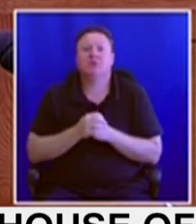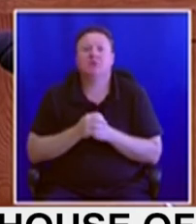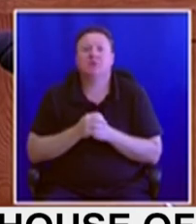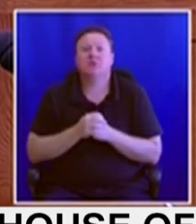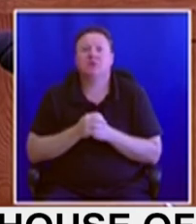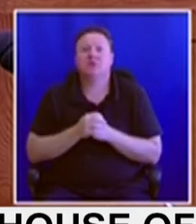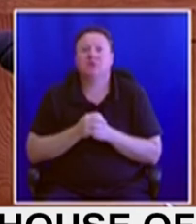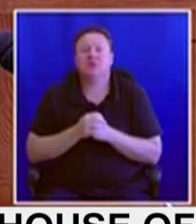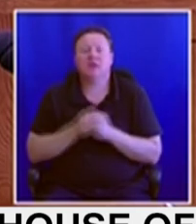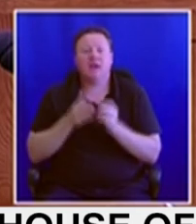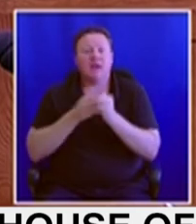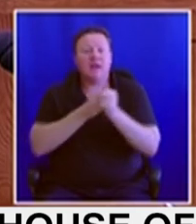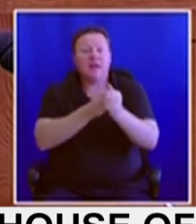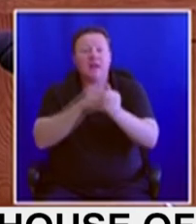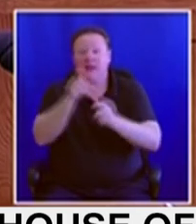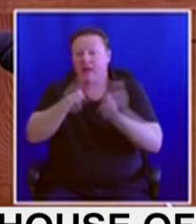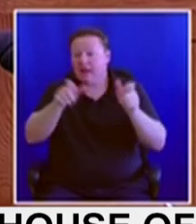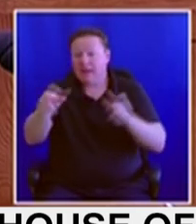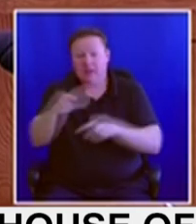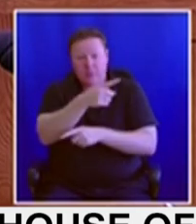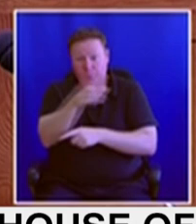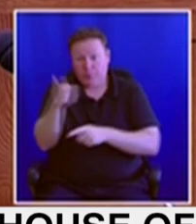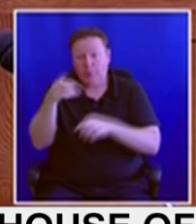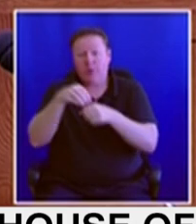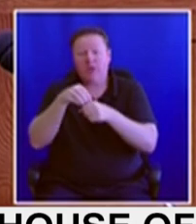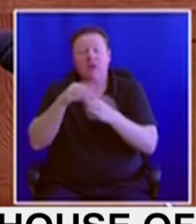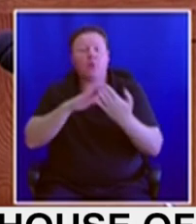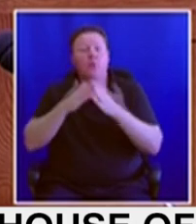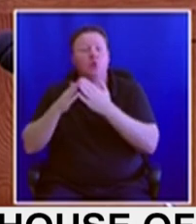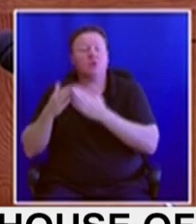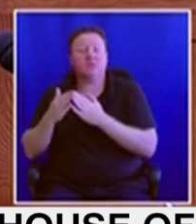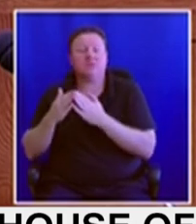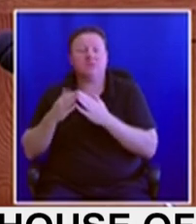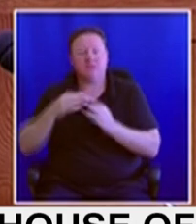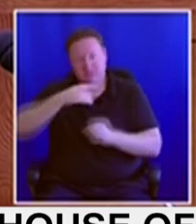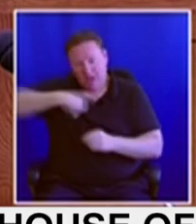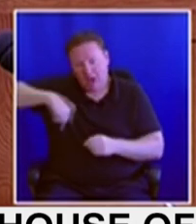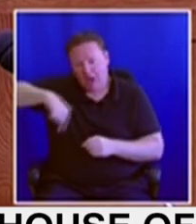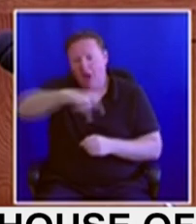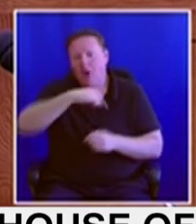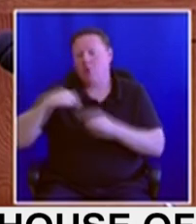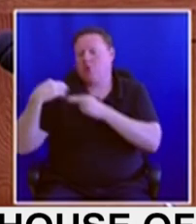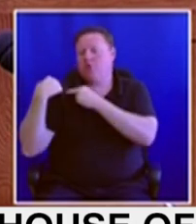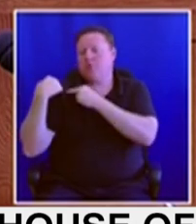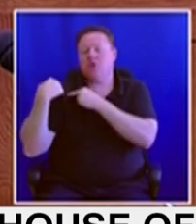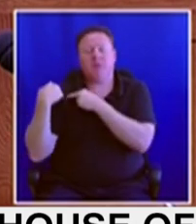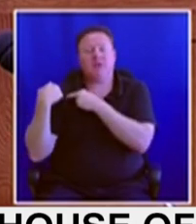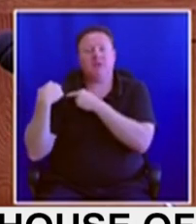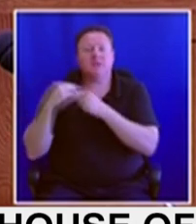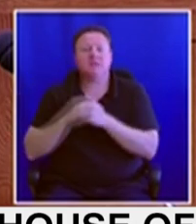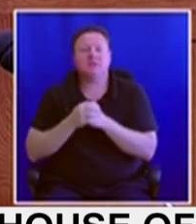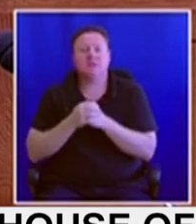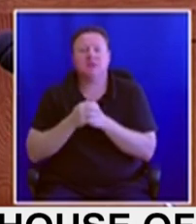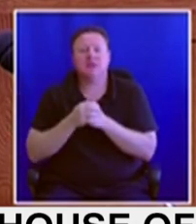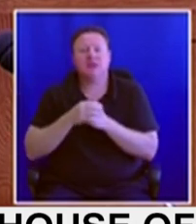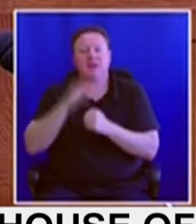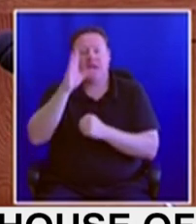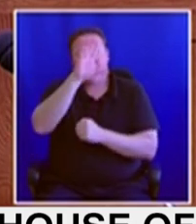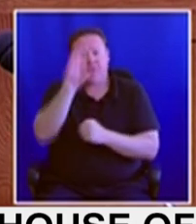our communities, it is up to us to carry with us that African